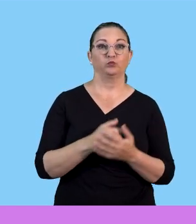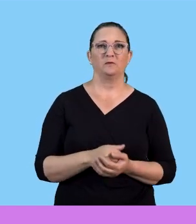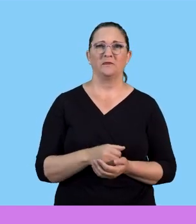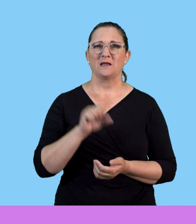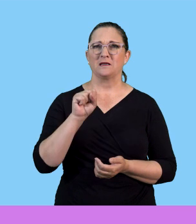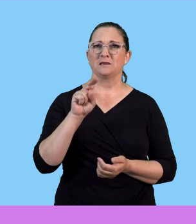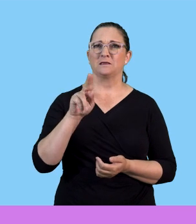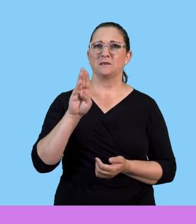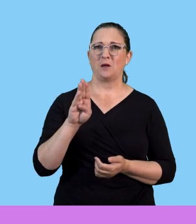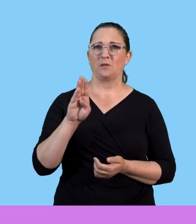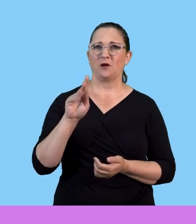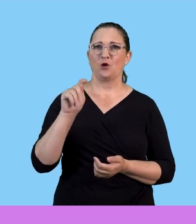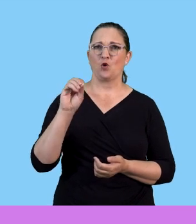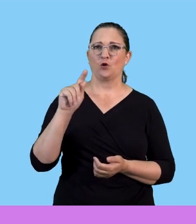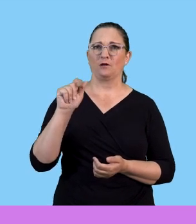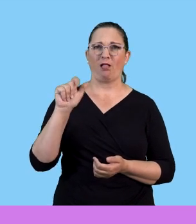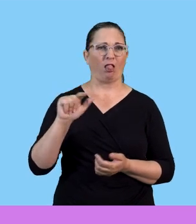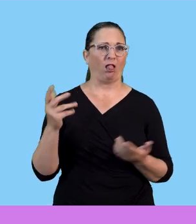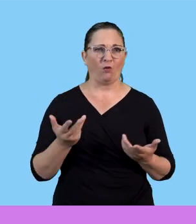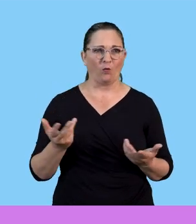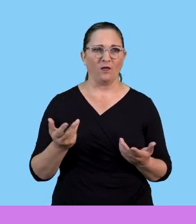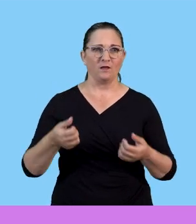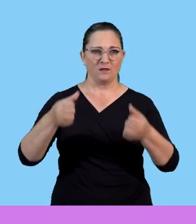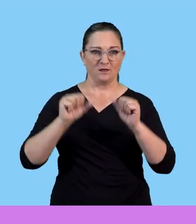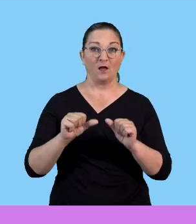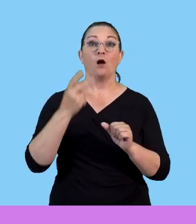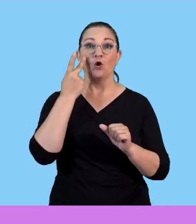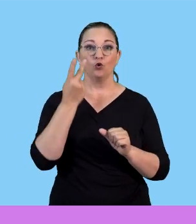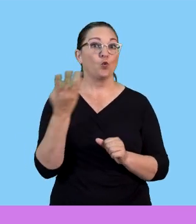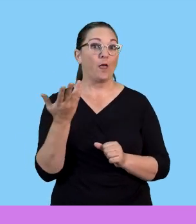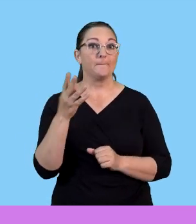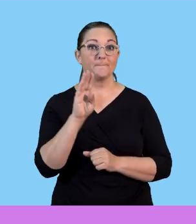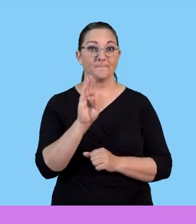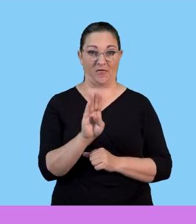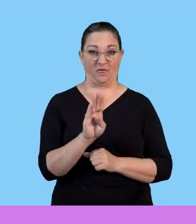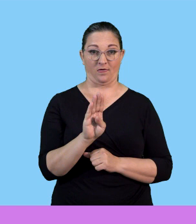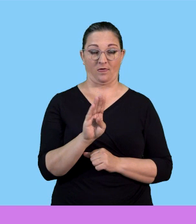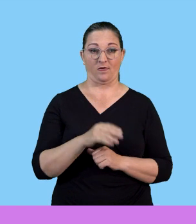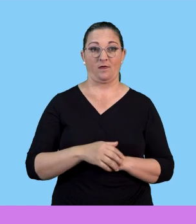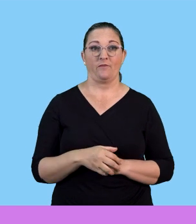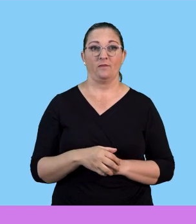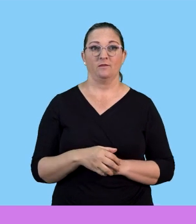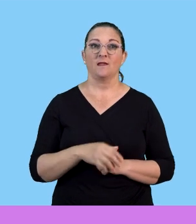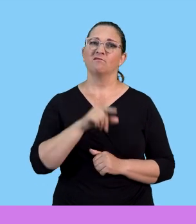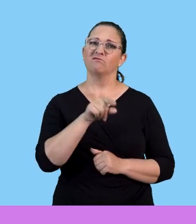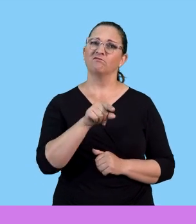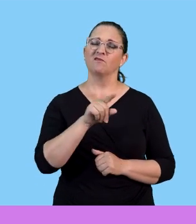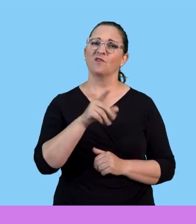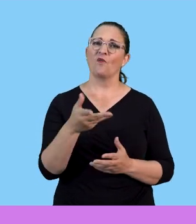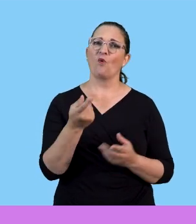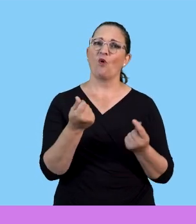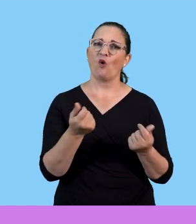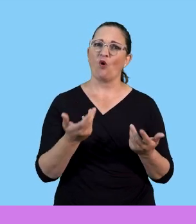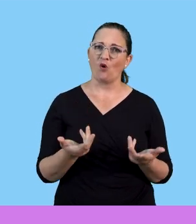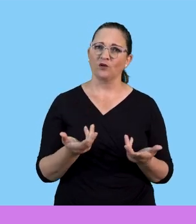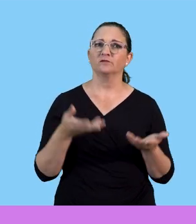Calculate the subtotal. Now, where is the subtotal? The subtotal is B, and that is what